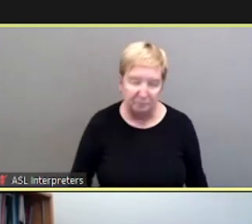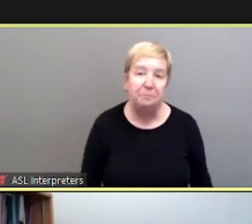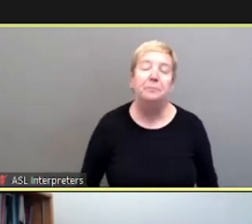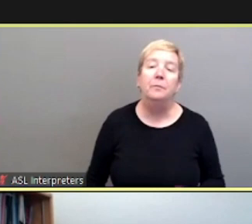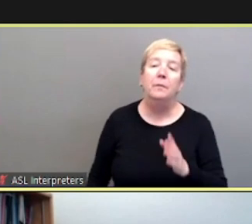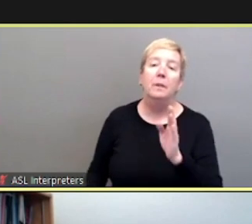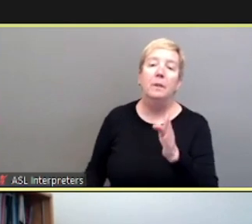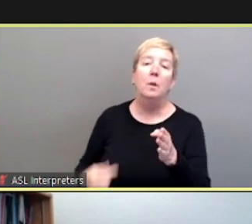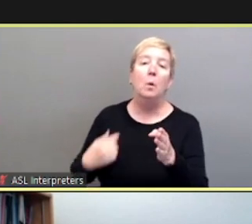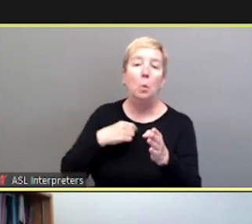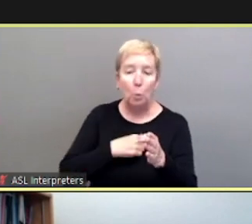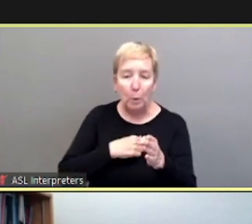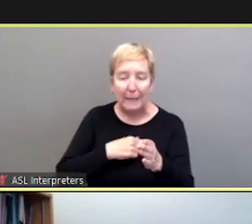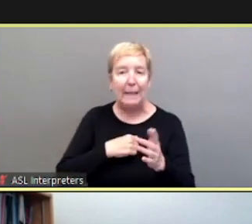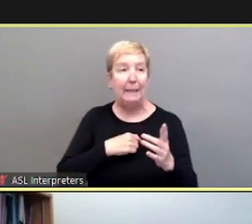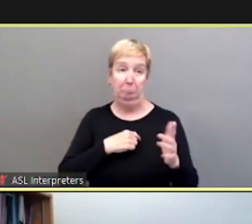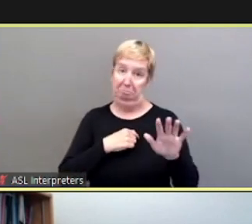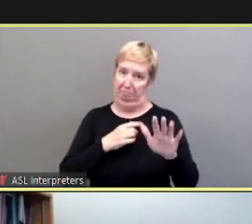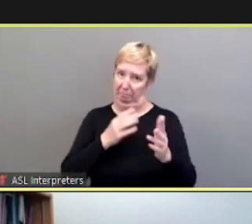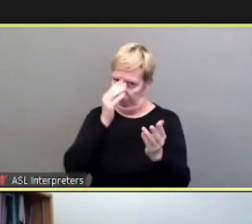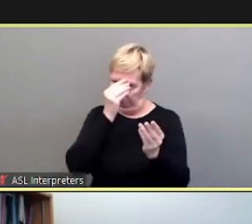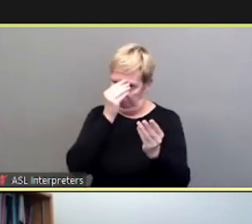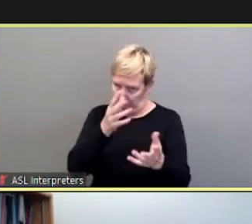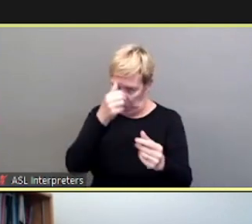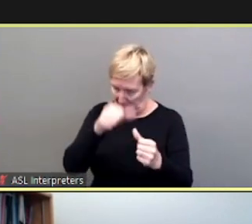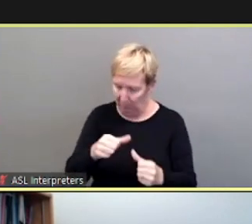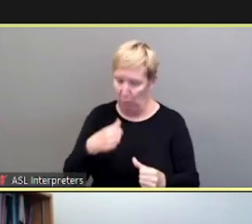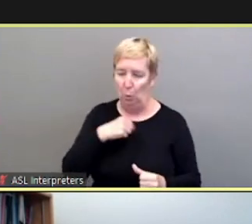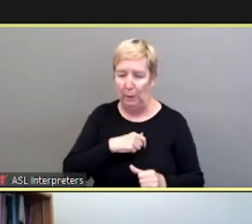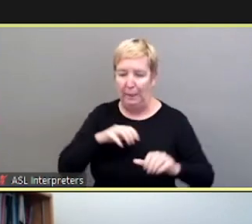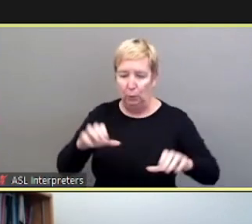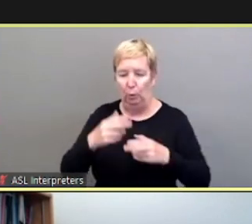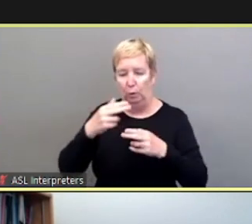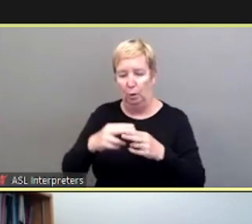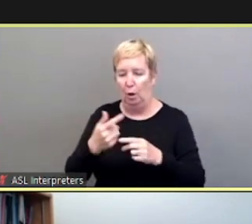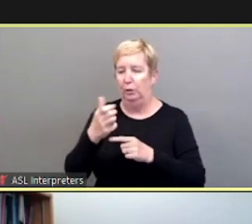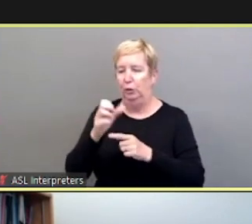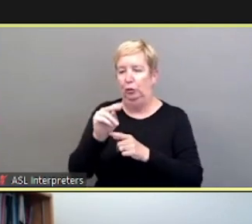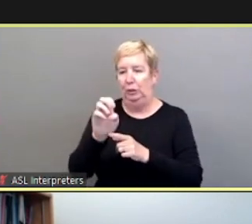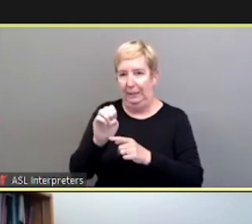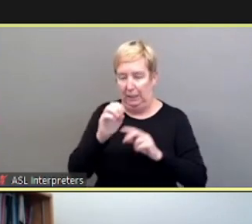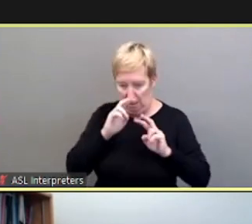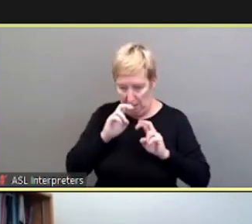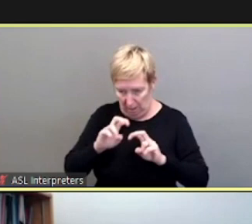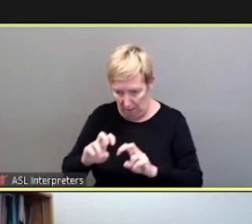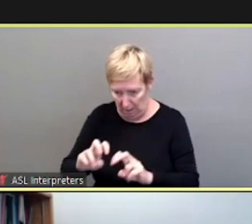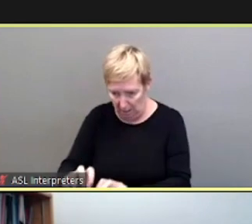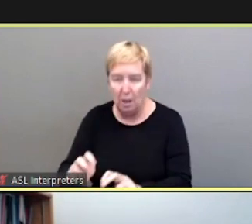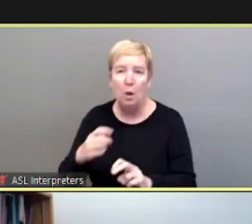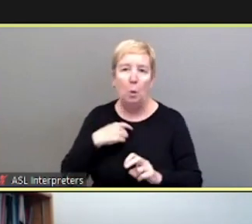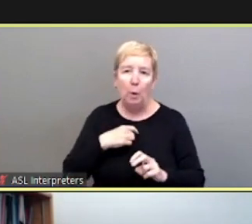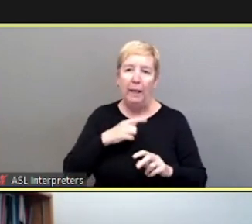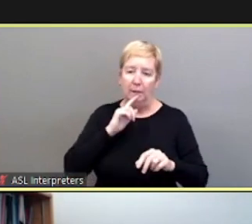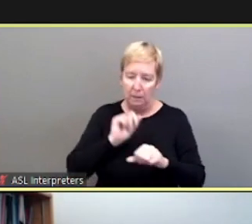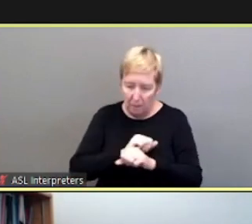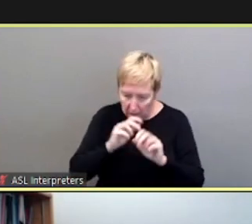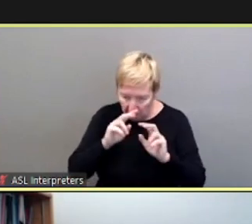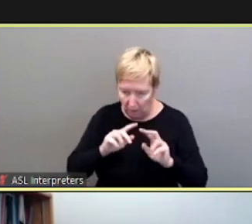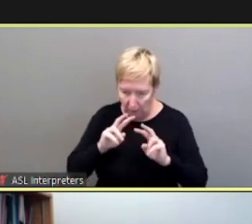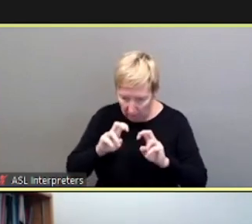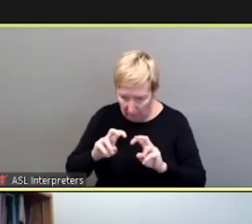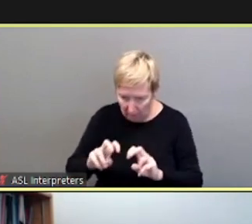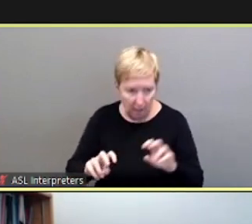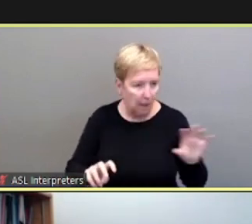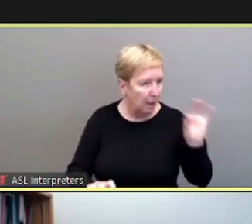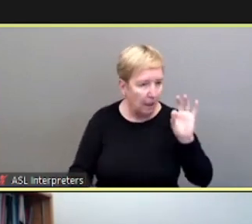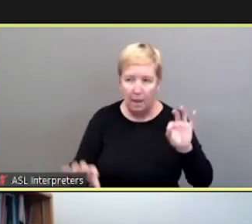do genomic surveillance by conducting what we call whole genome sequencing. And this is of